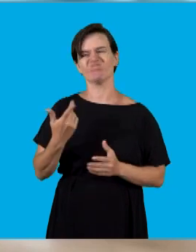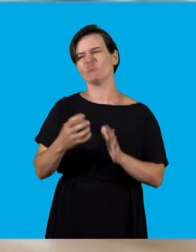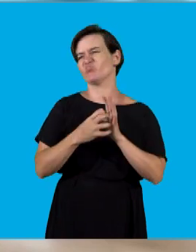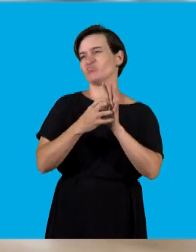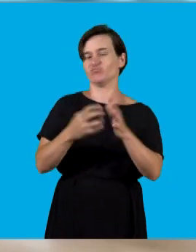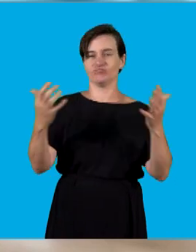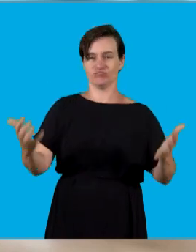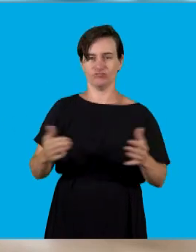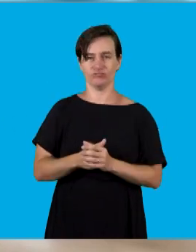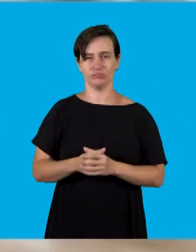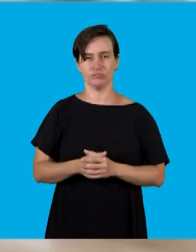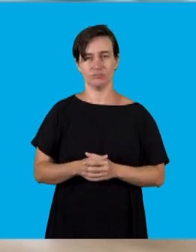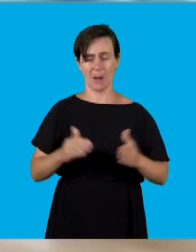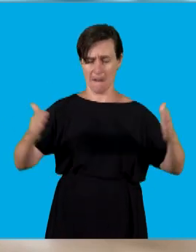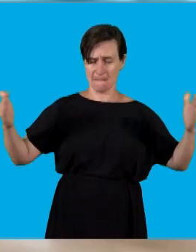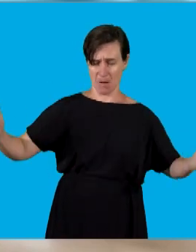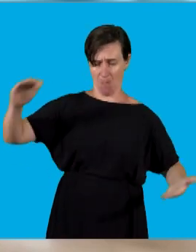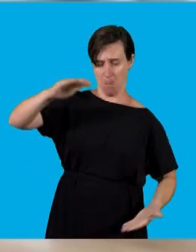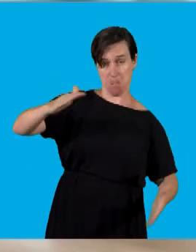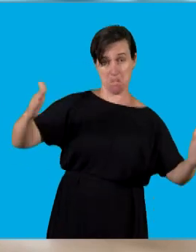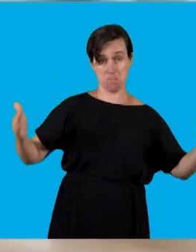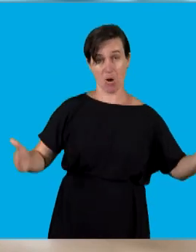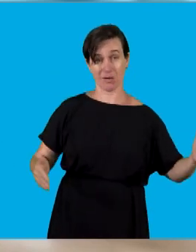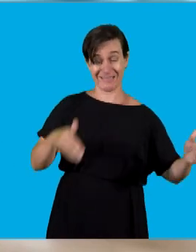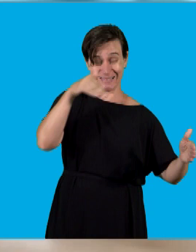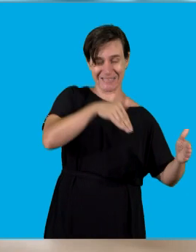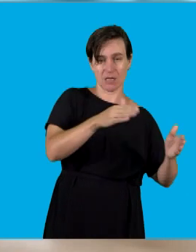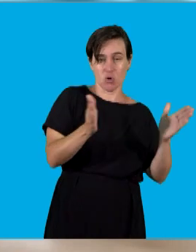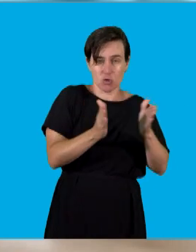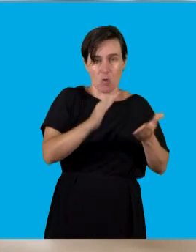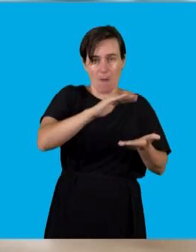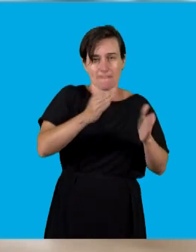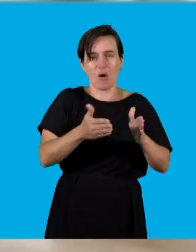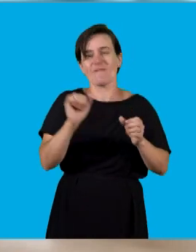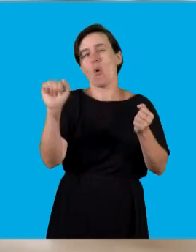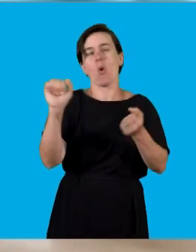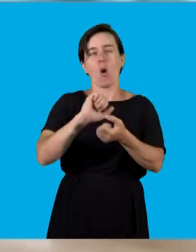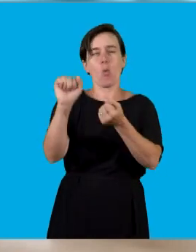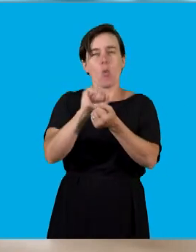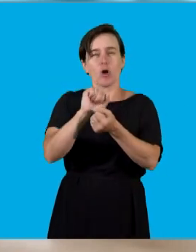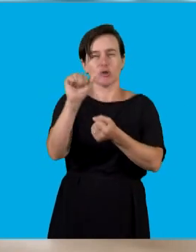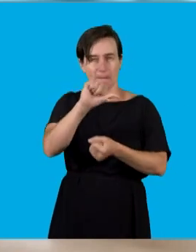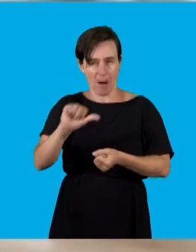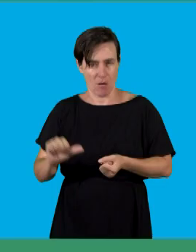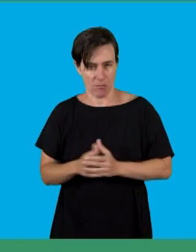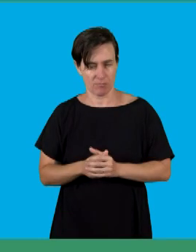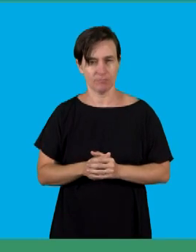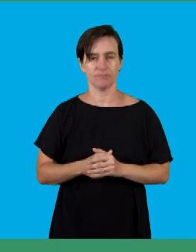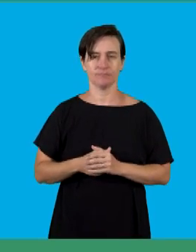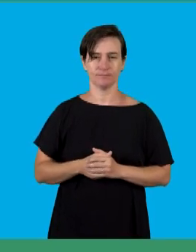An example would be a big box containing small boxes of washing powder.